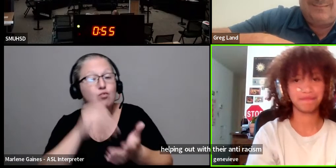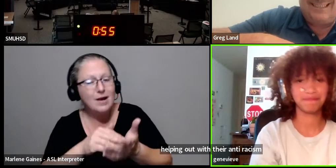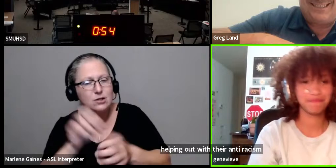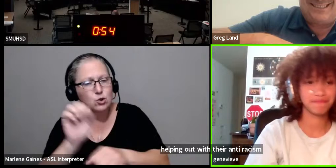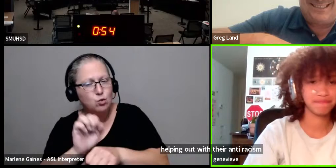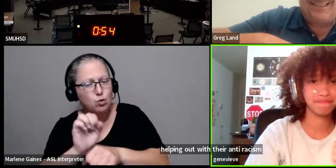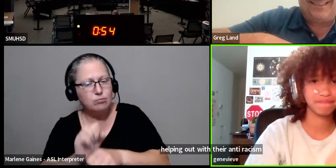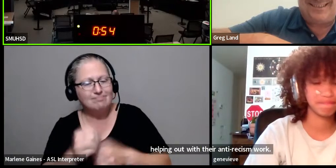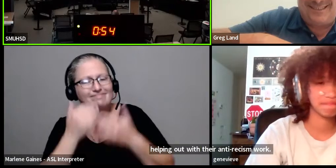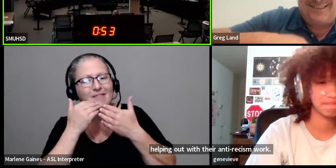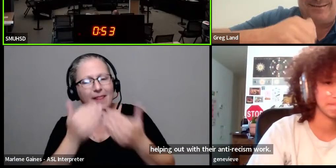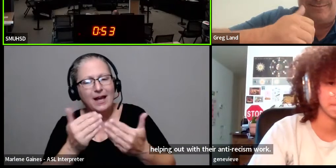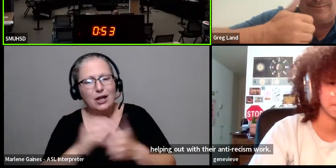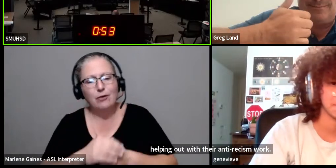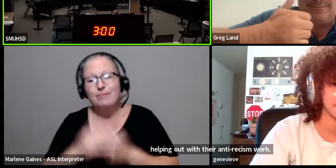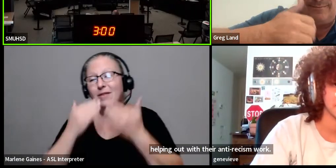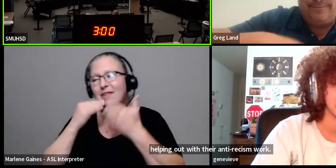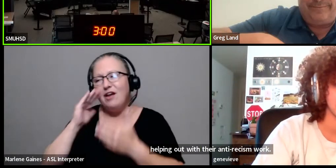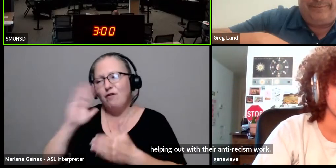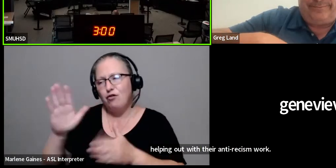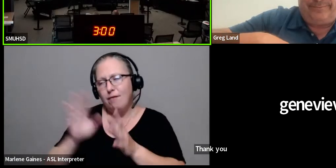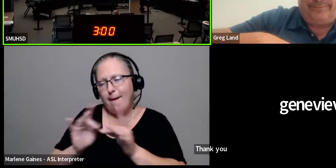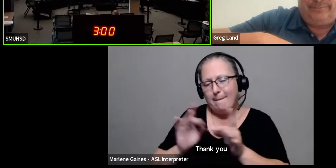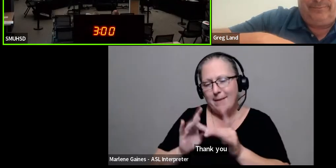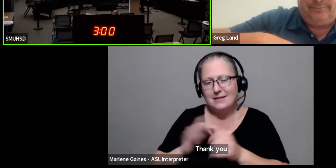you. Thank you for your comment.